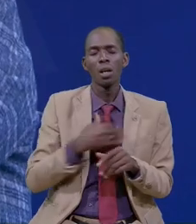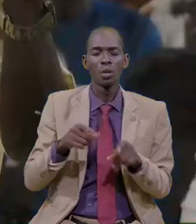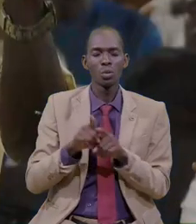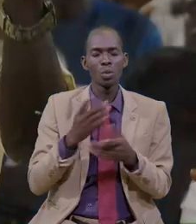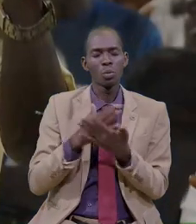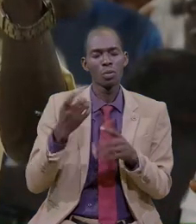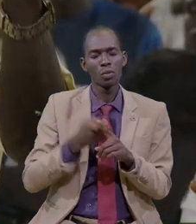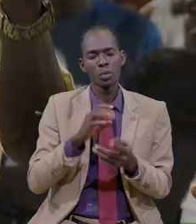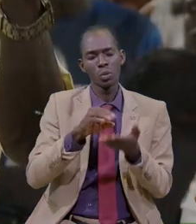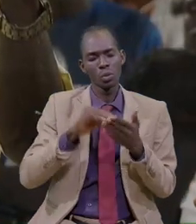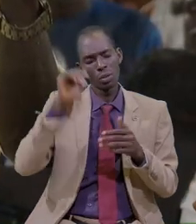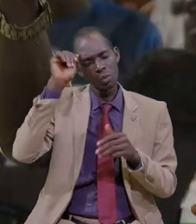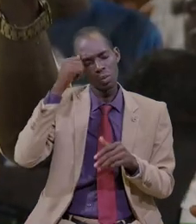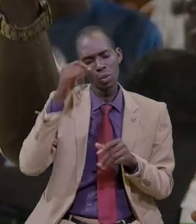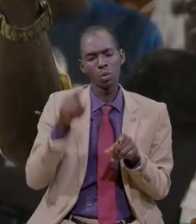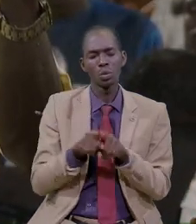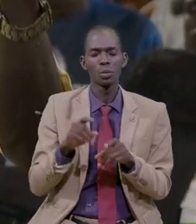Souvenir même de leur mémoire.